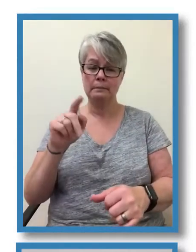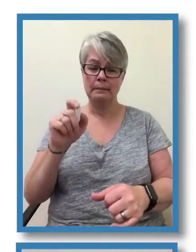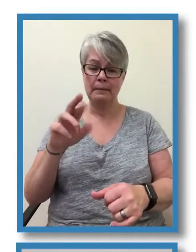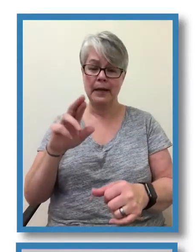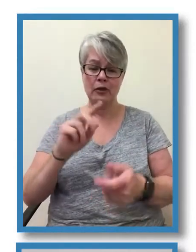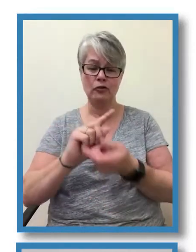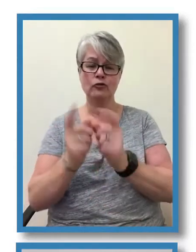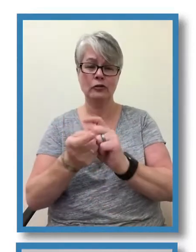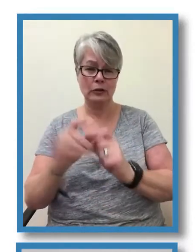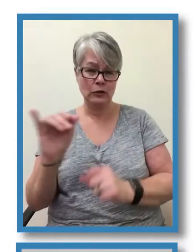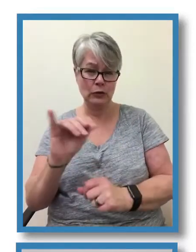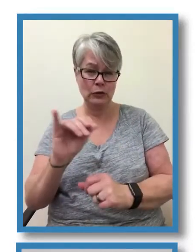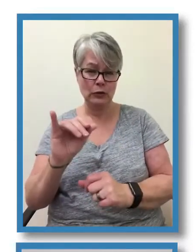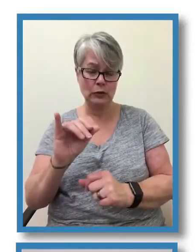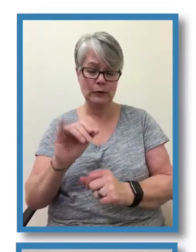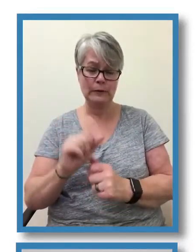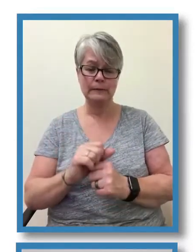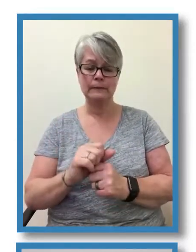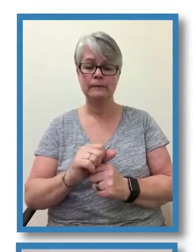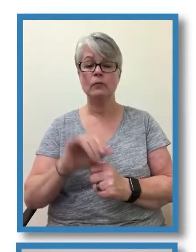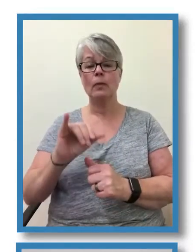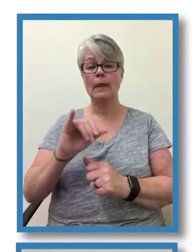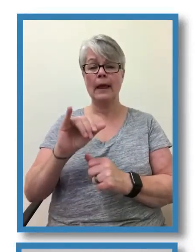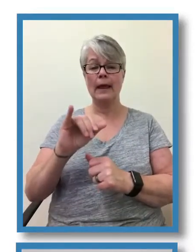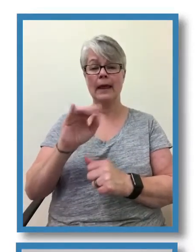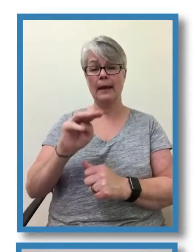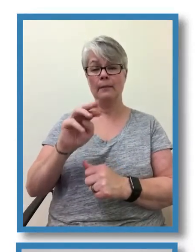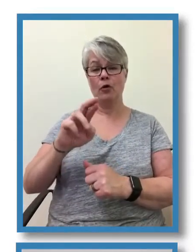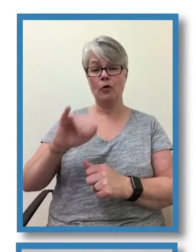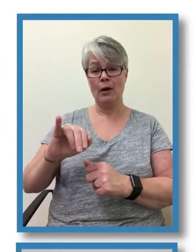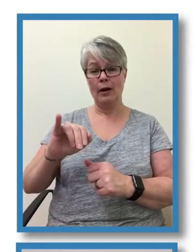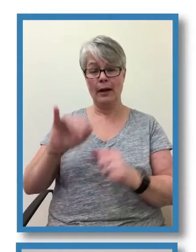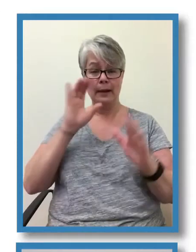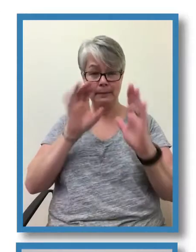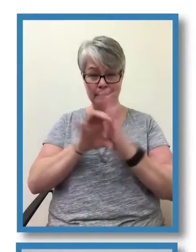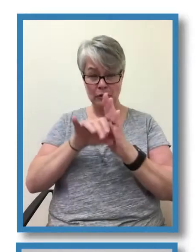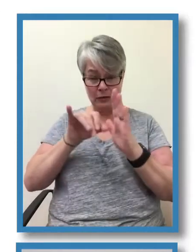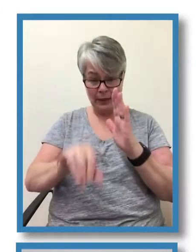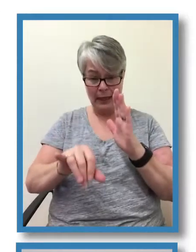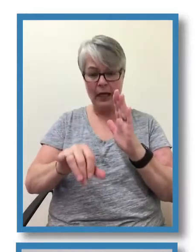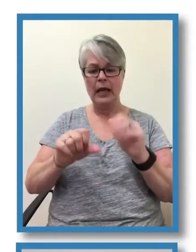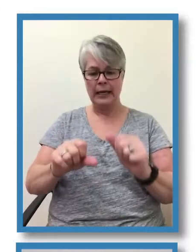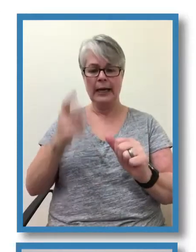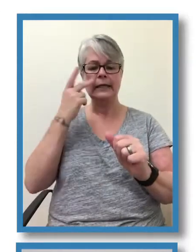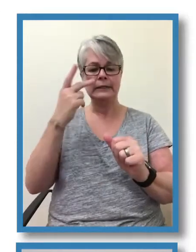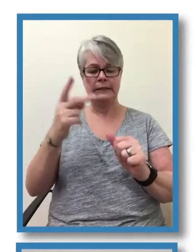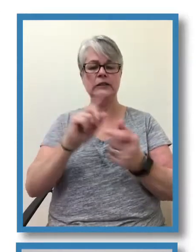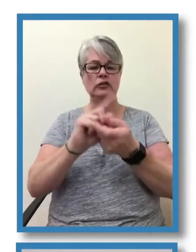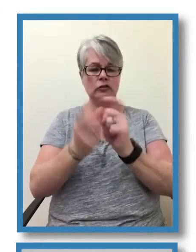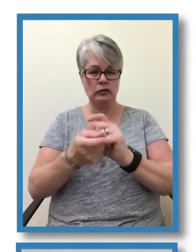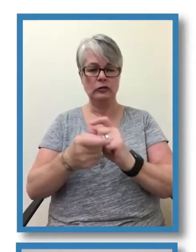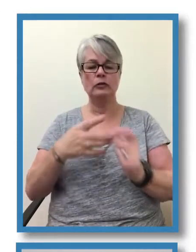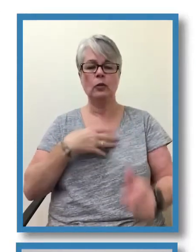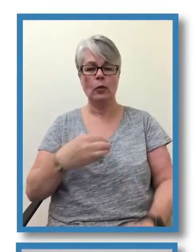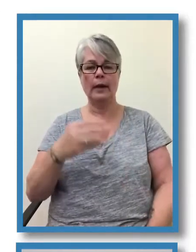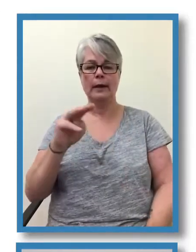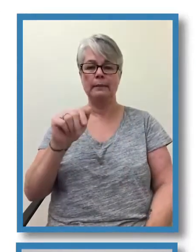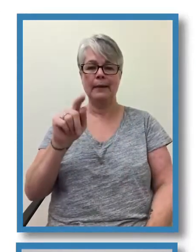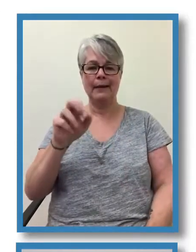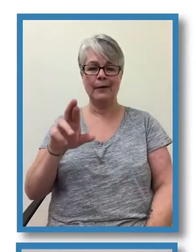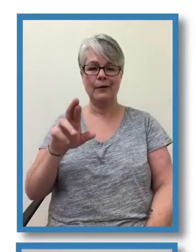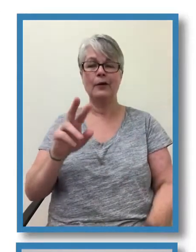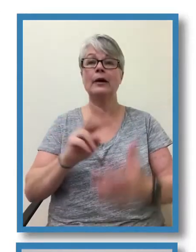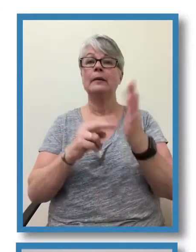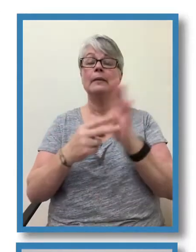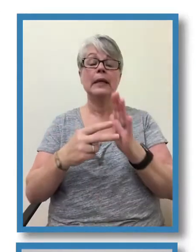in the brain tends to go around the ventricles. The ventricles are these central bodies within the brain where cerebrospinal